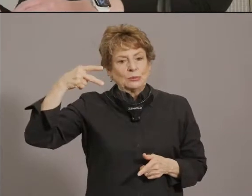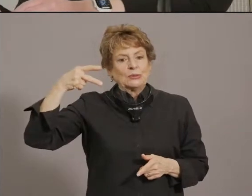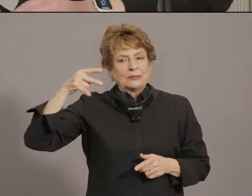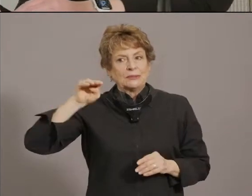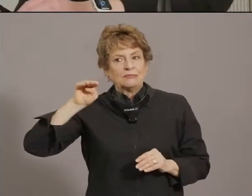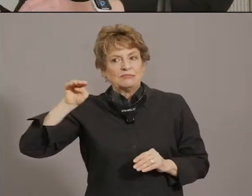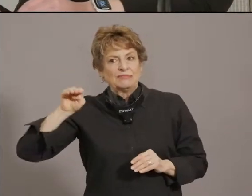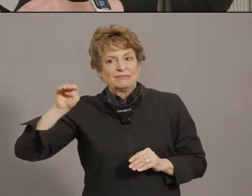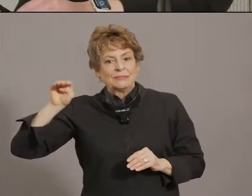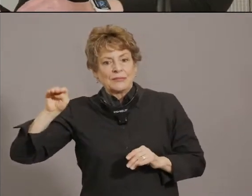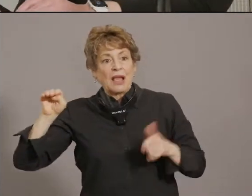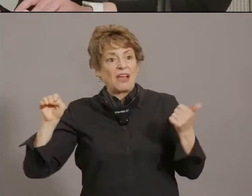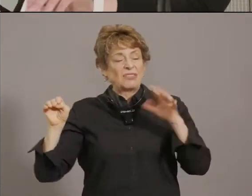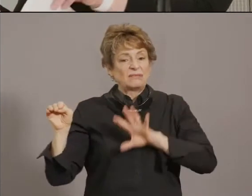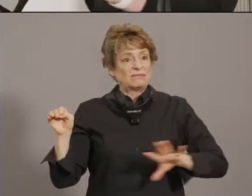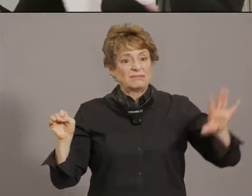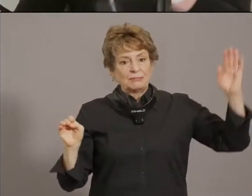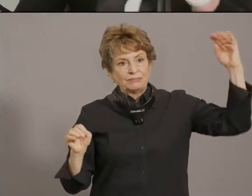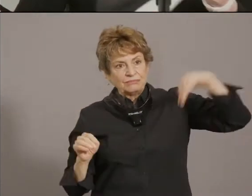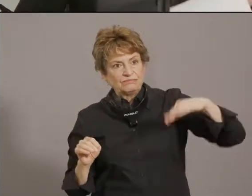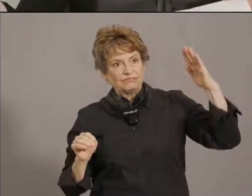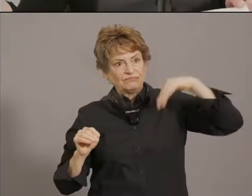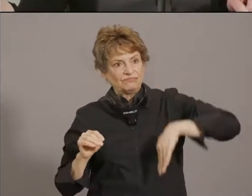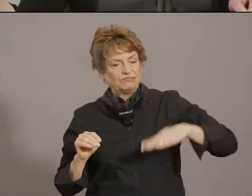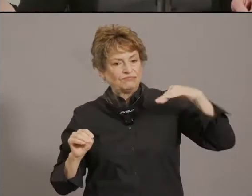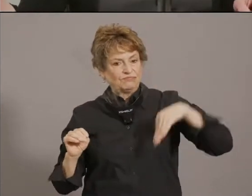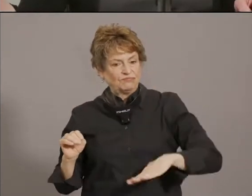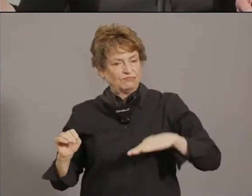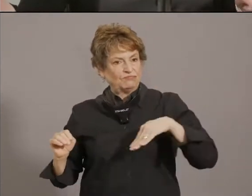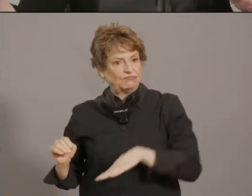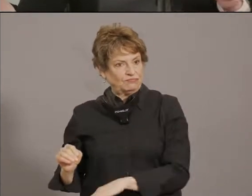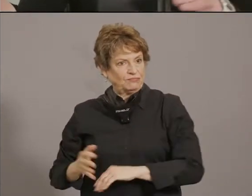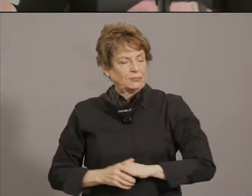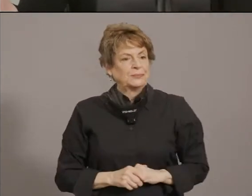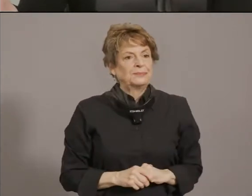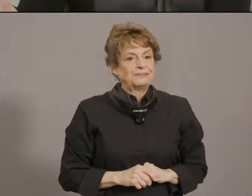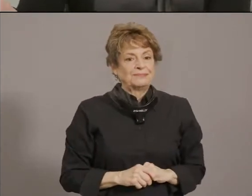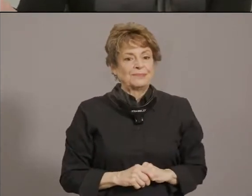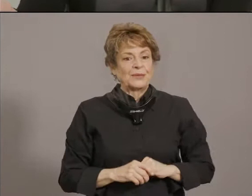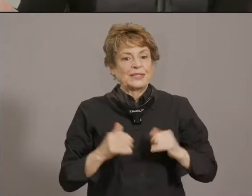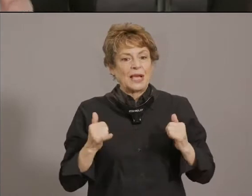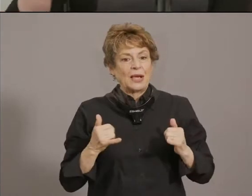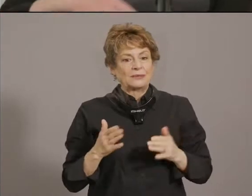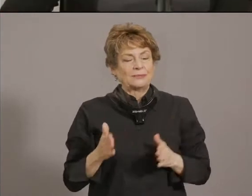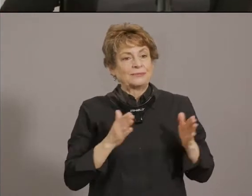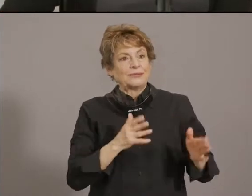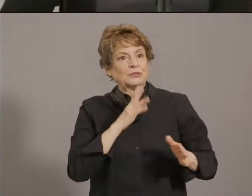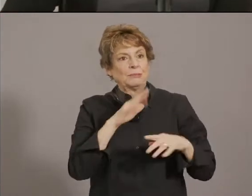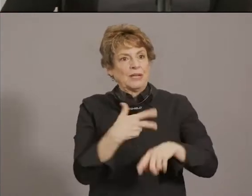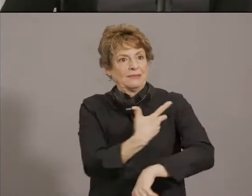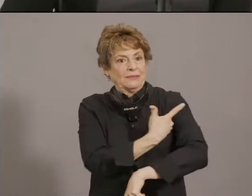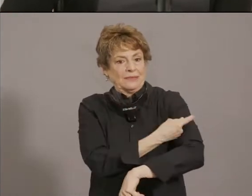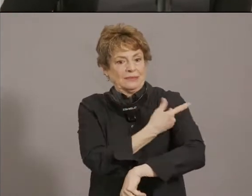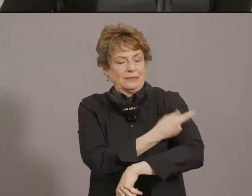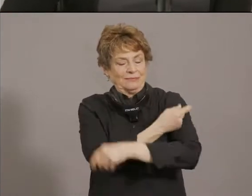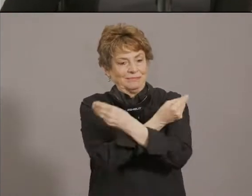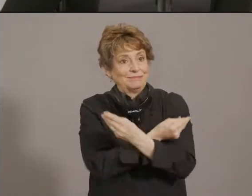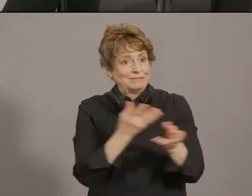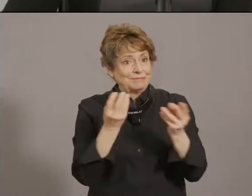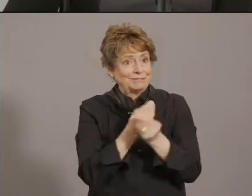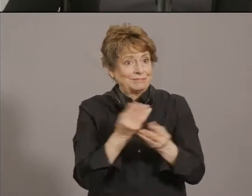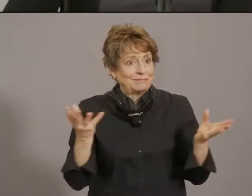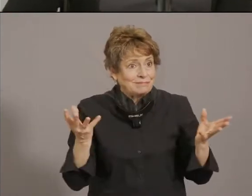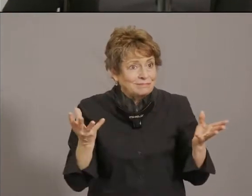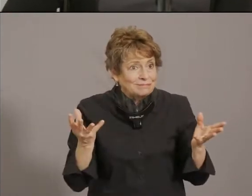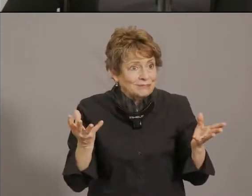into vaccine updates and the implementation. We are currently still in, for